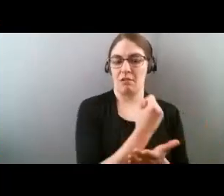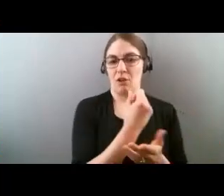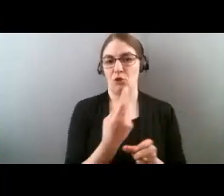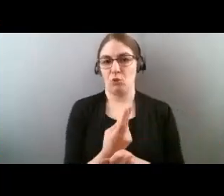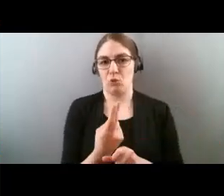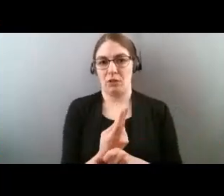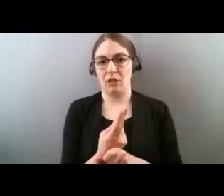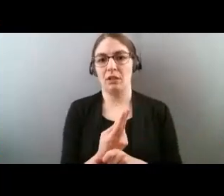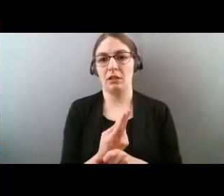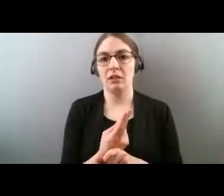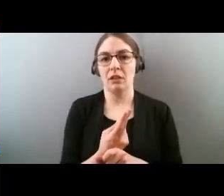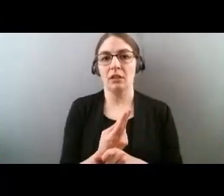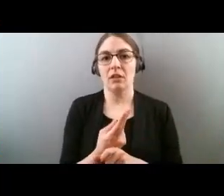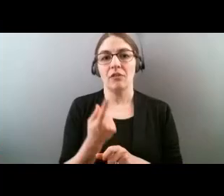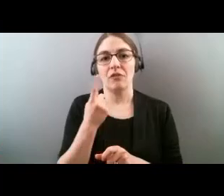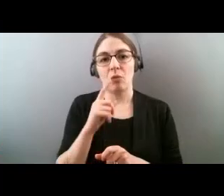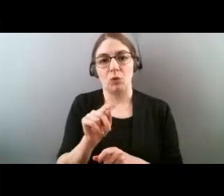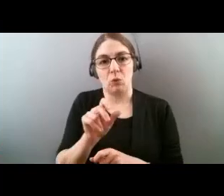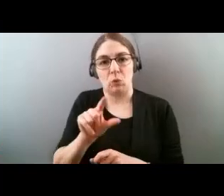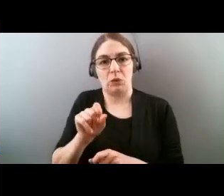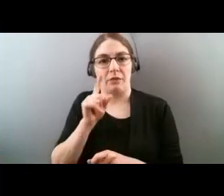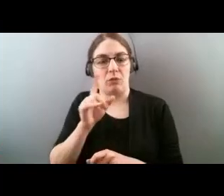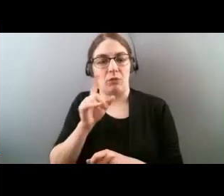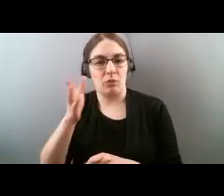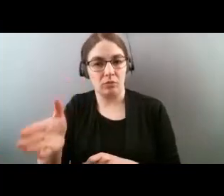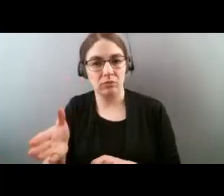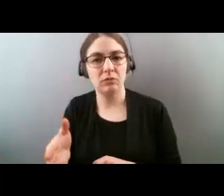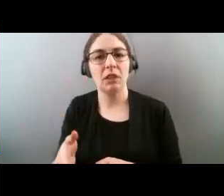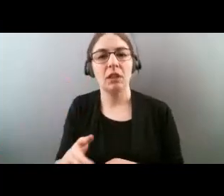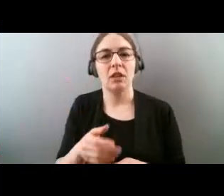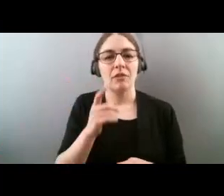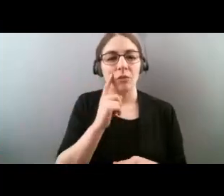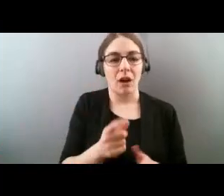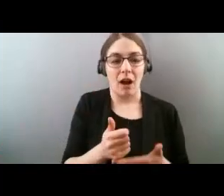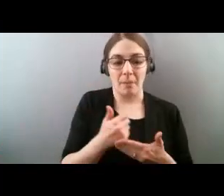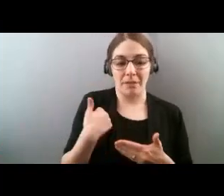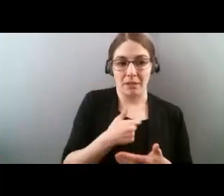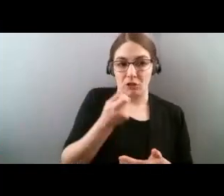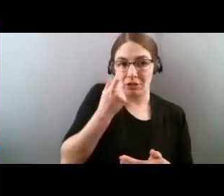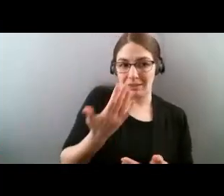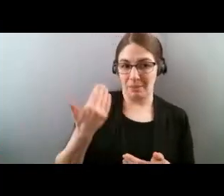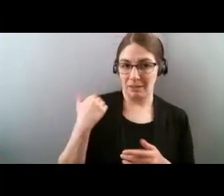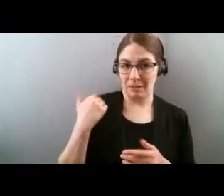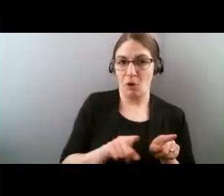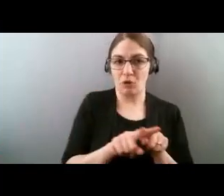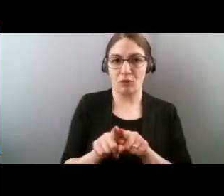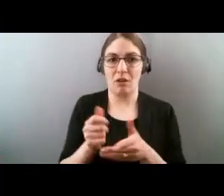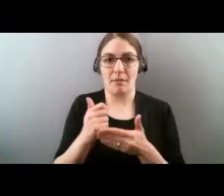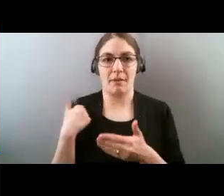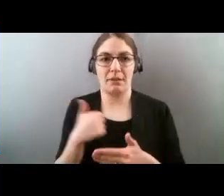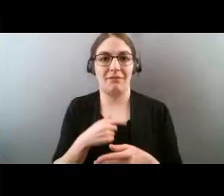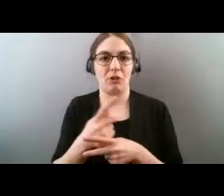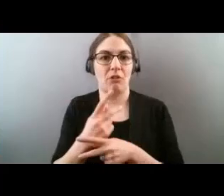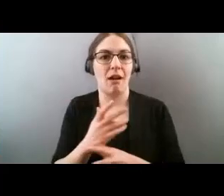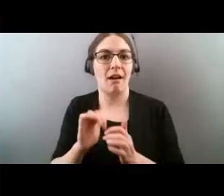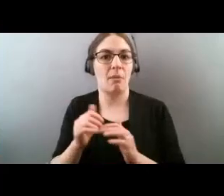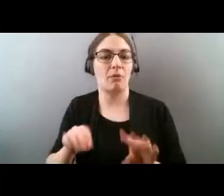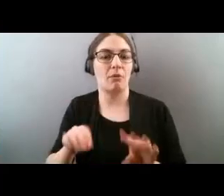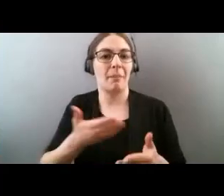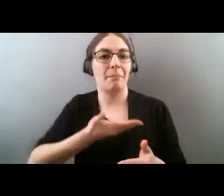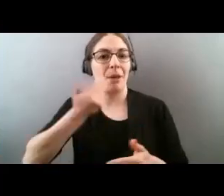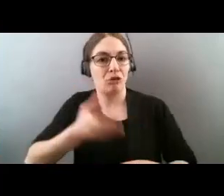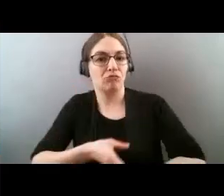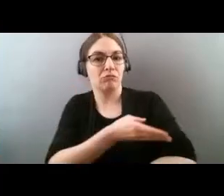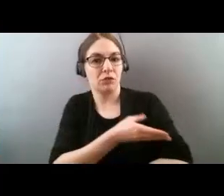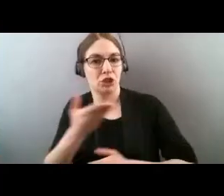from the past, but also help to direct us for how to provide better services going forward. So all of those are